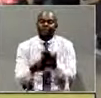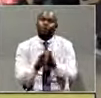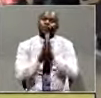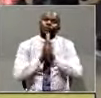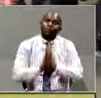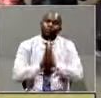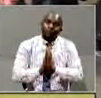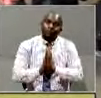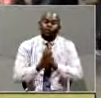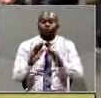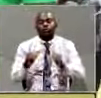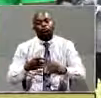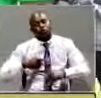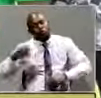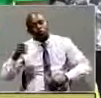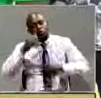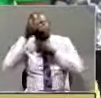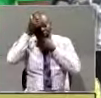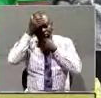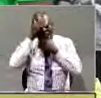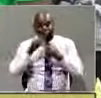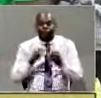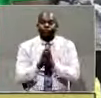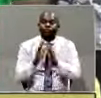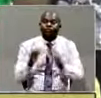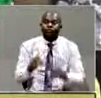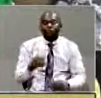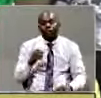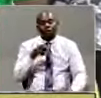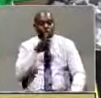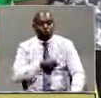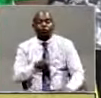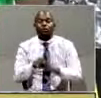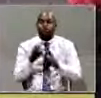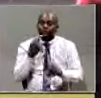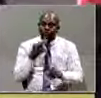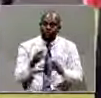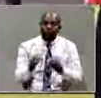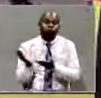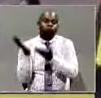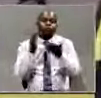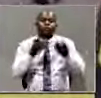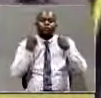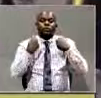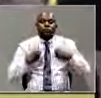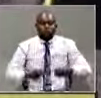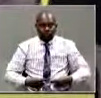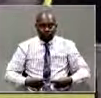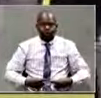us wherever we are going. Kabgo Samuel, Bomba's coach, said the players will bring medals home.